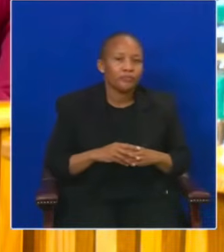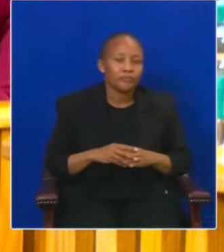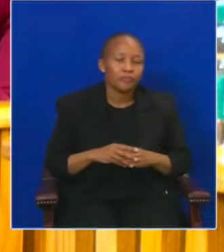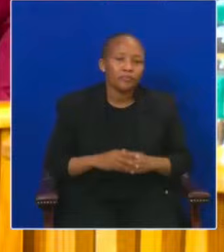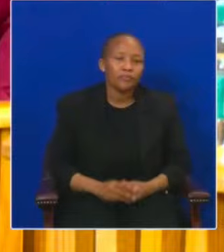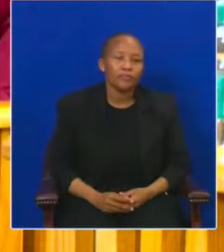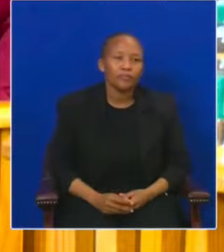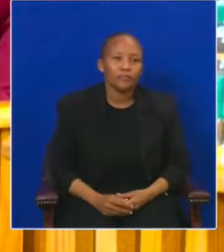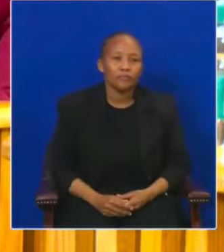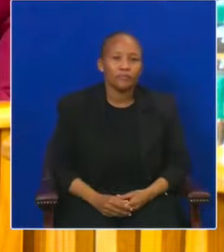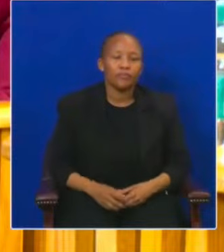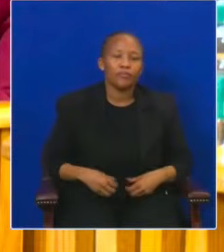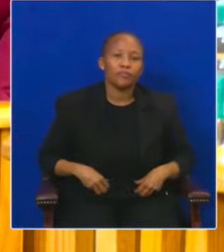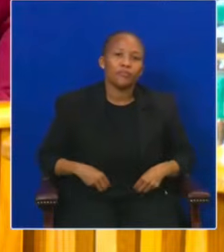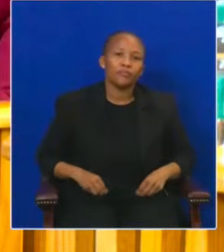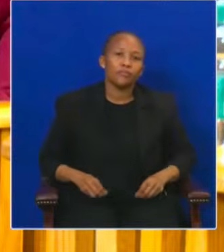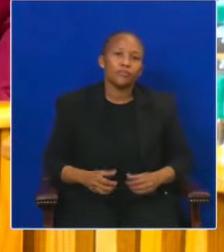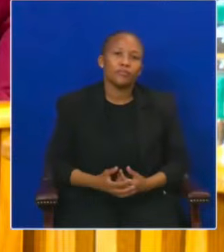And